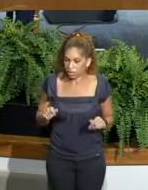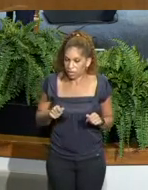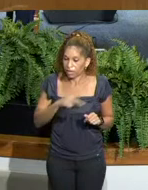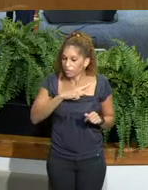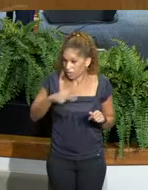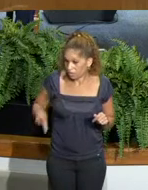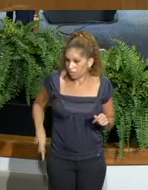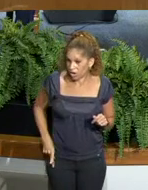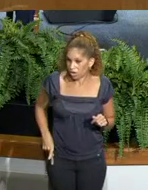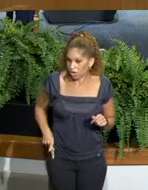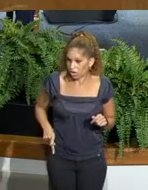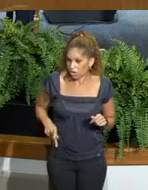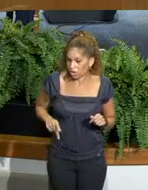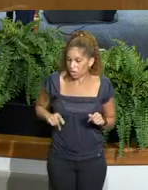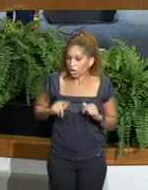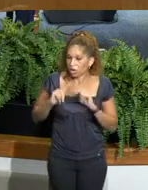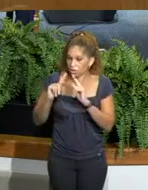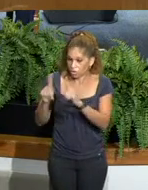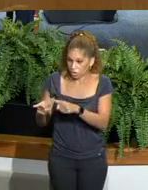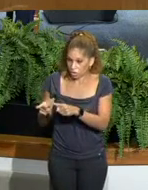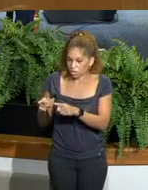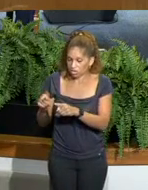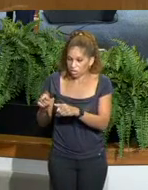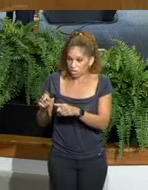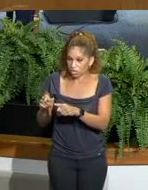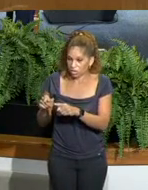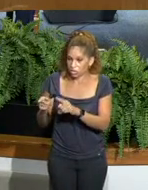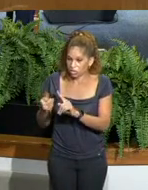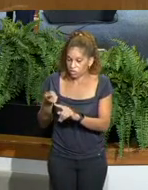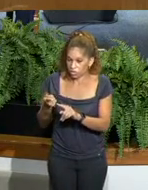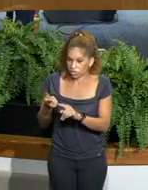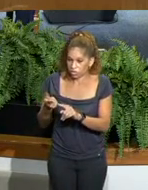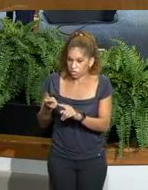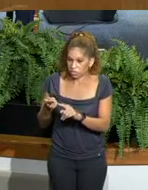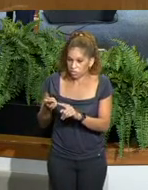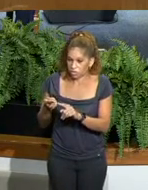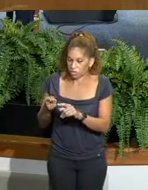Maybe sometimes Pharaoh oppresses folks so long until they grow.